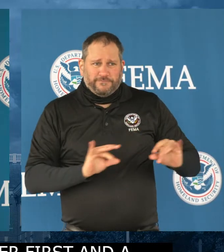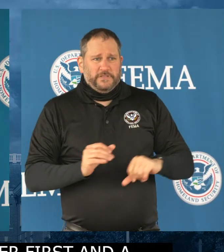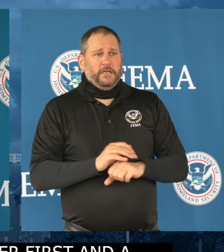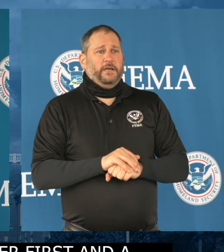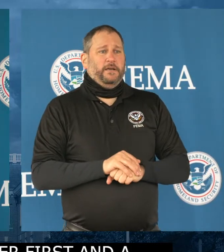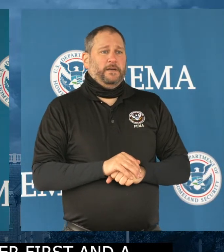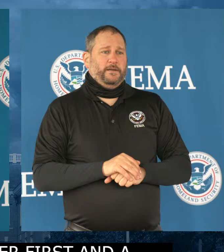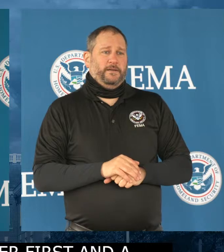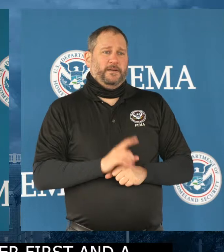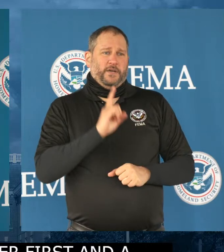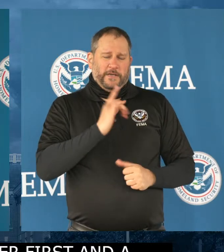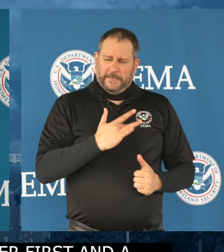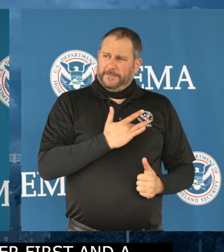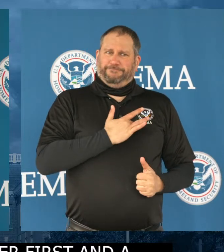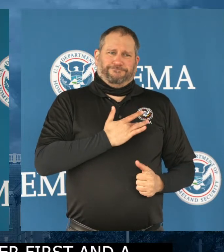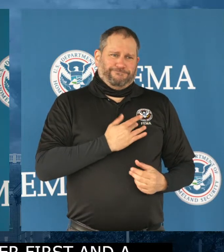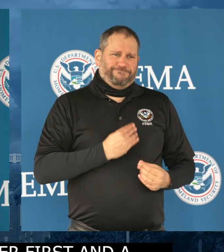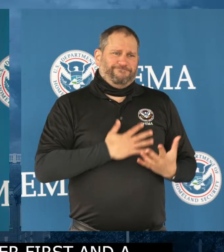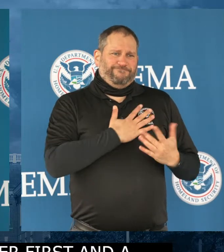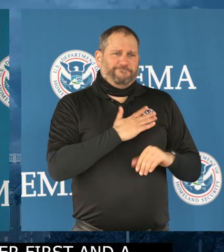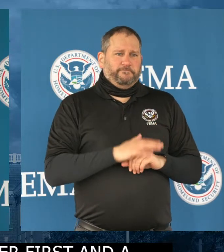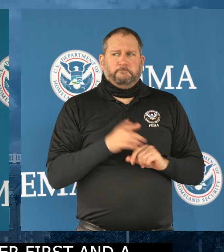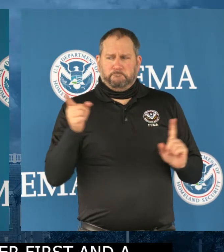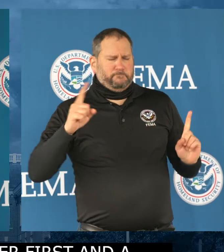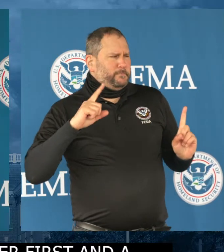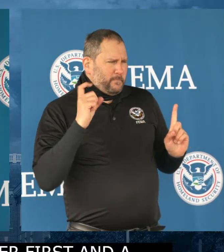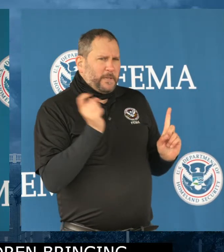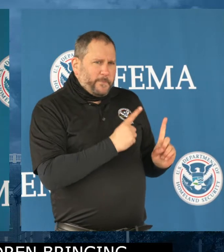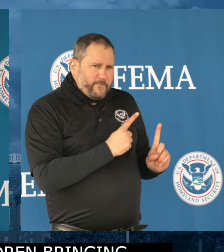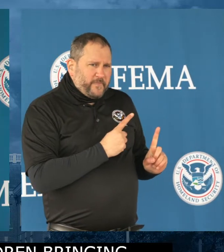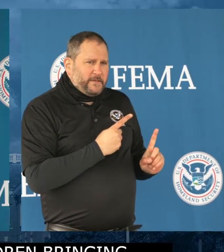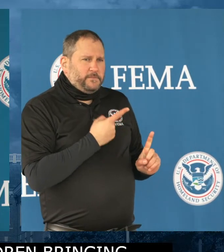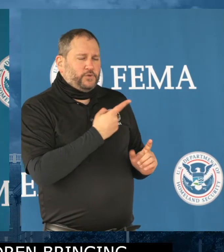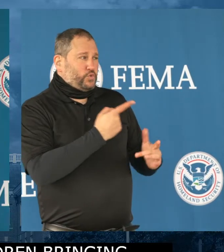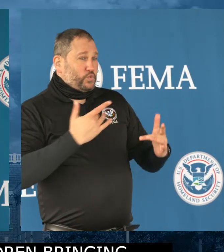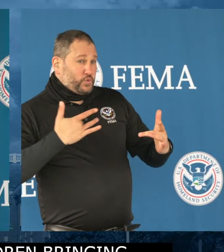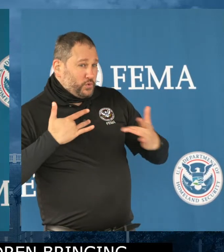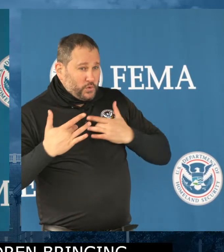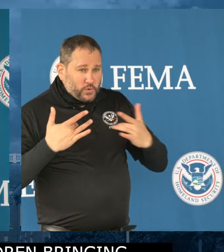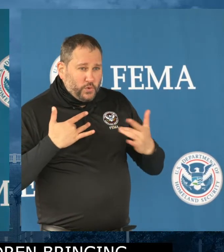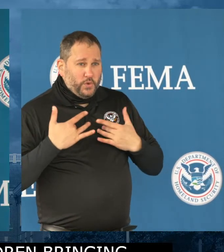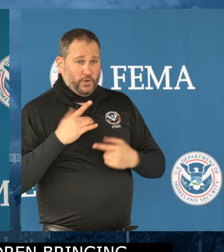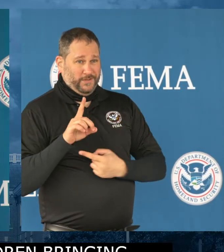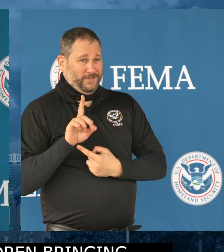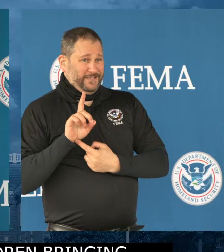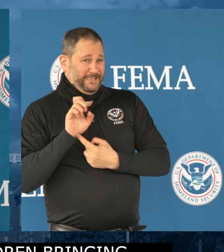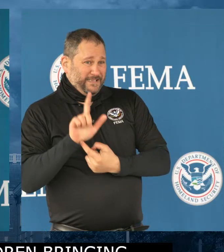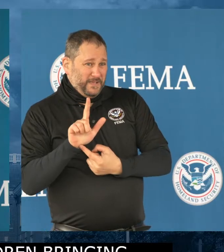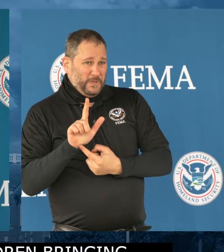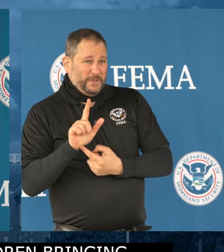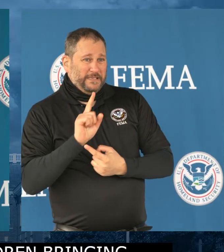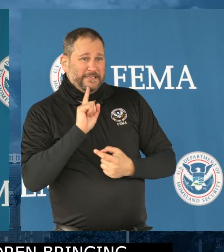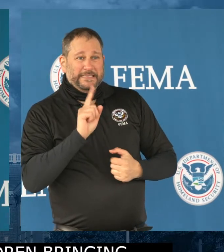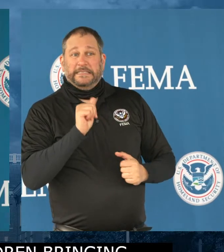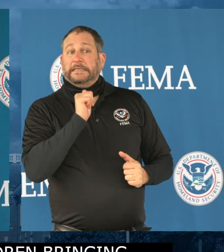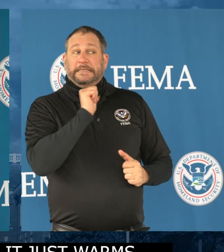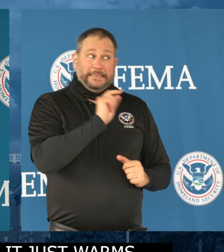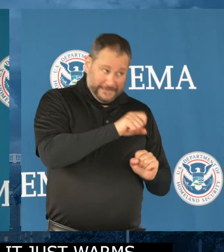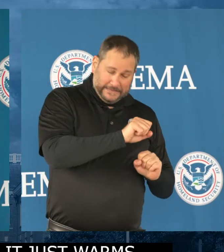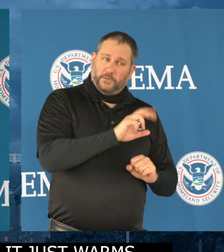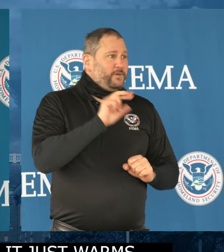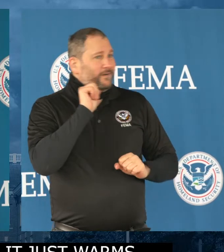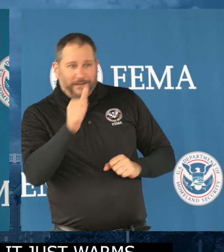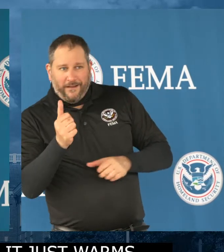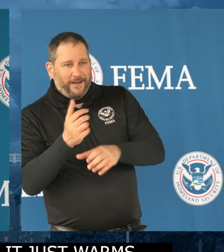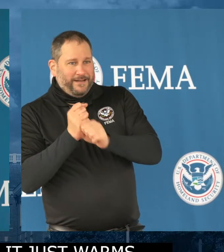all need that. Are you concerned in any way that Delaware isn't or is getting its fair shake? I mean, you're competing against